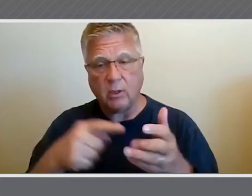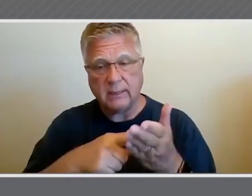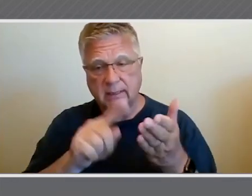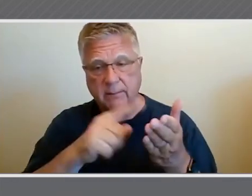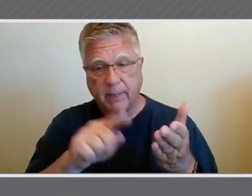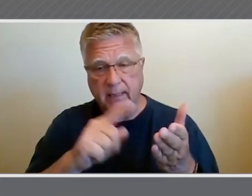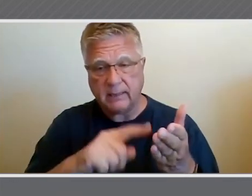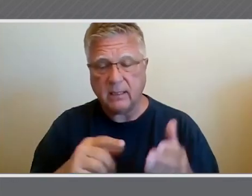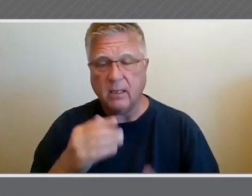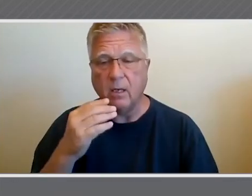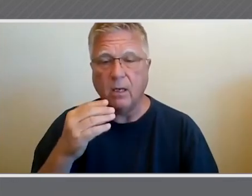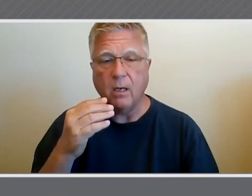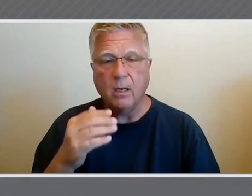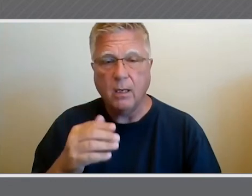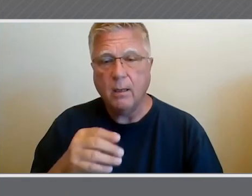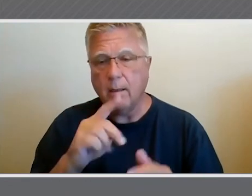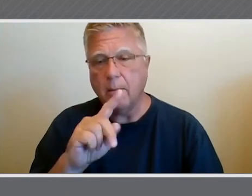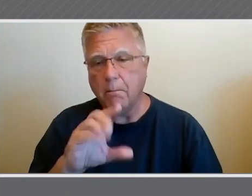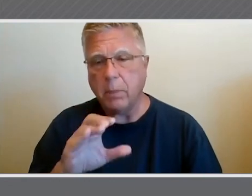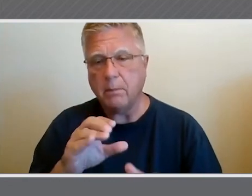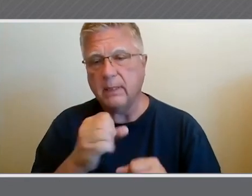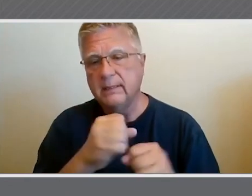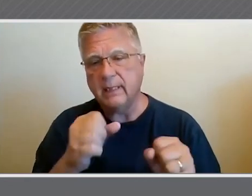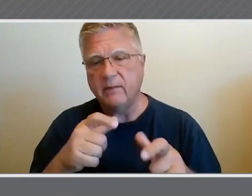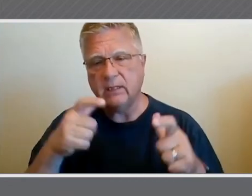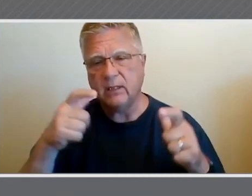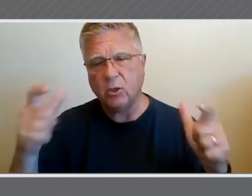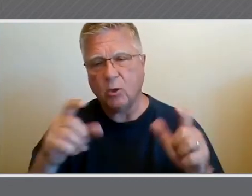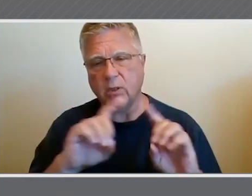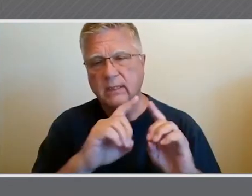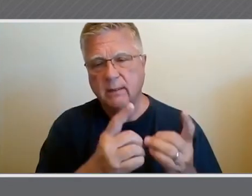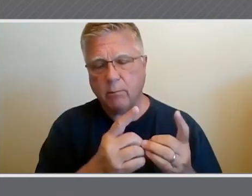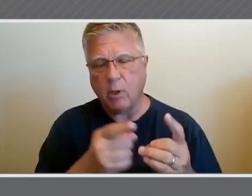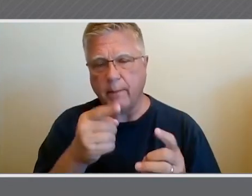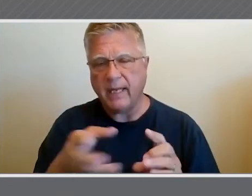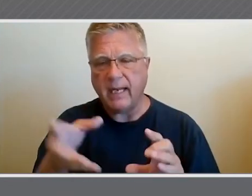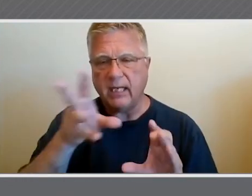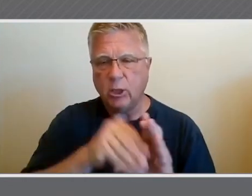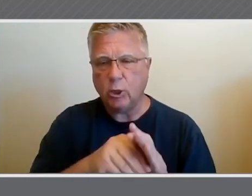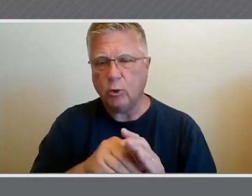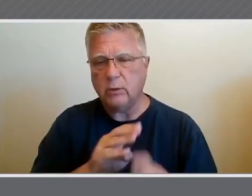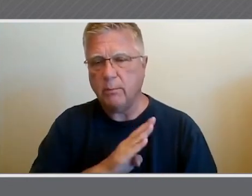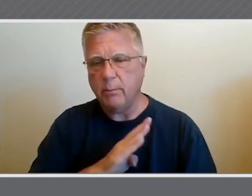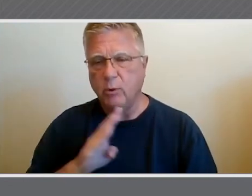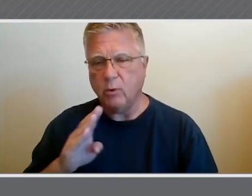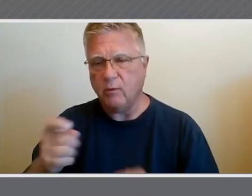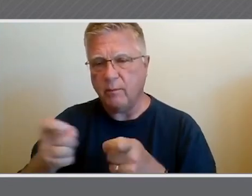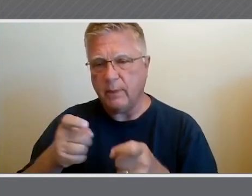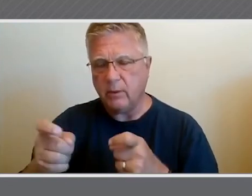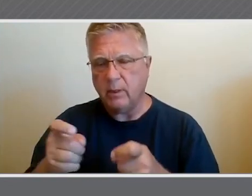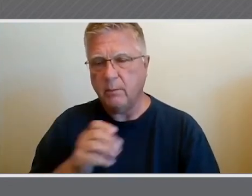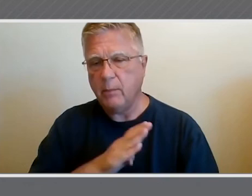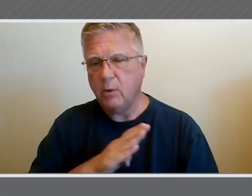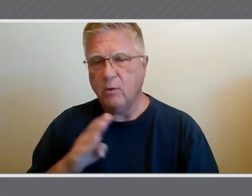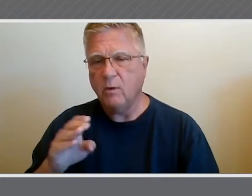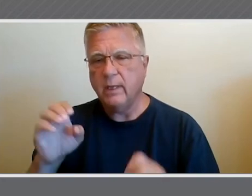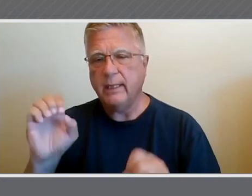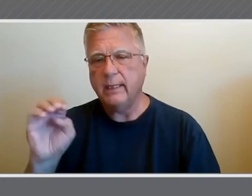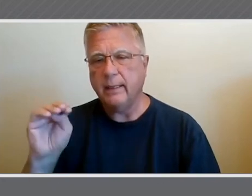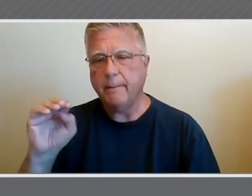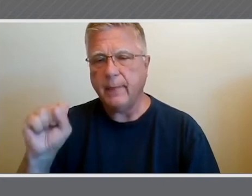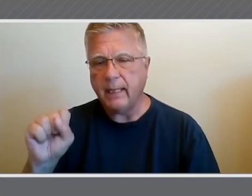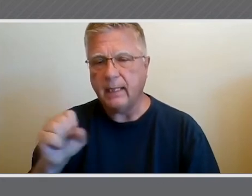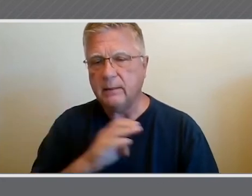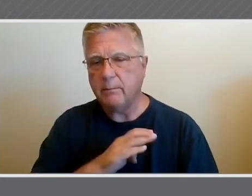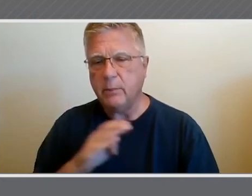Public safety is our largest department, and it includes the Bureau of Administration, the Bureau of Emergency Medical Services, the